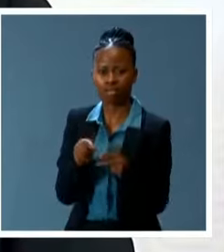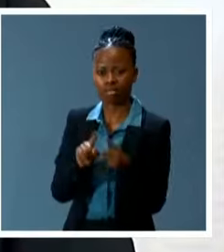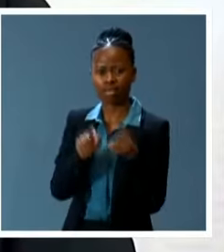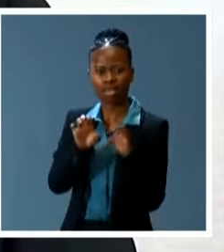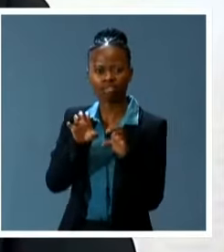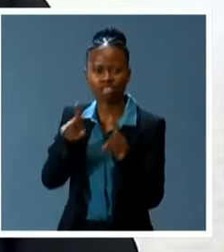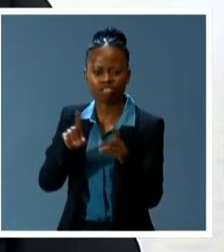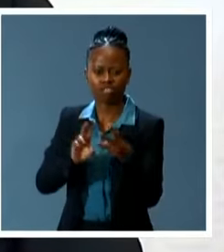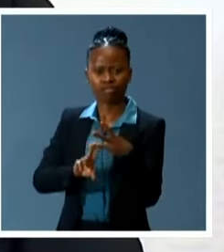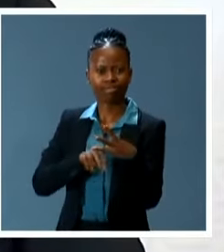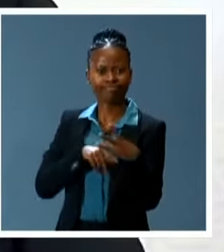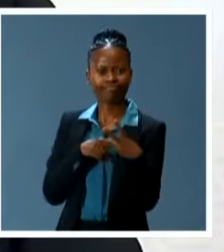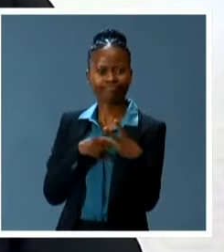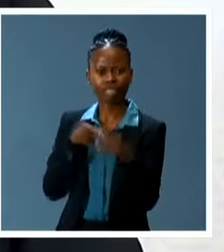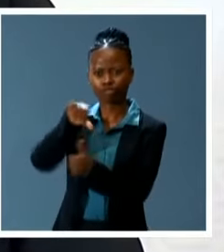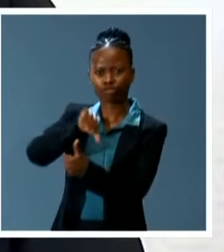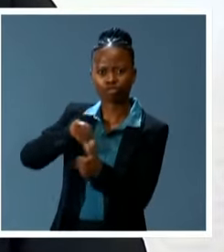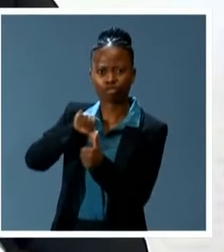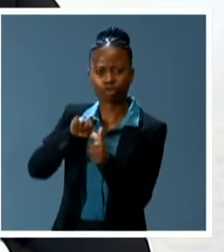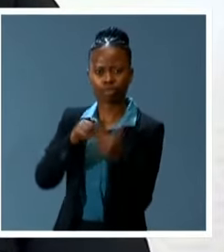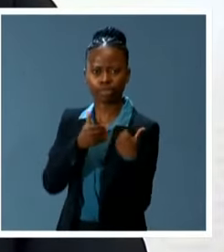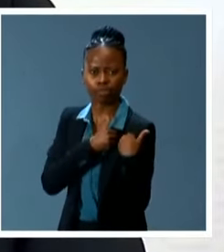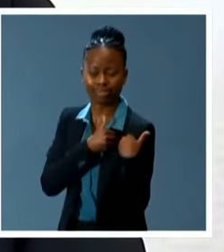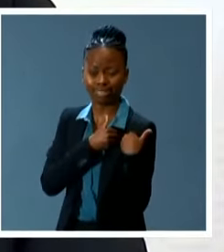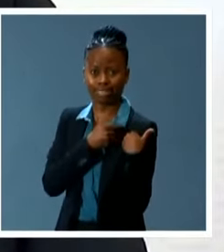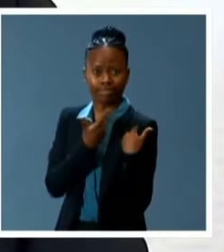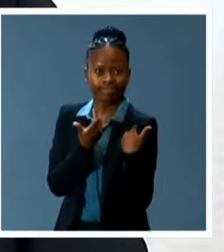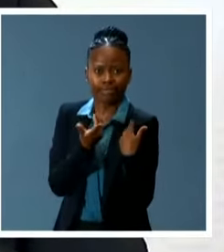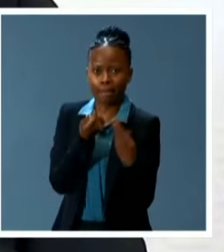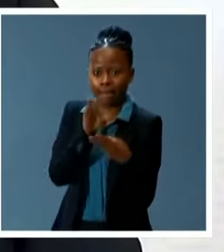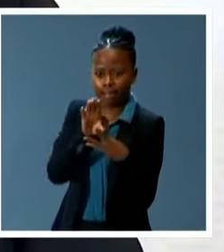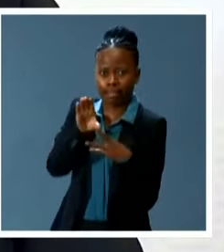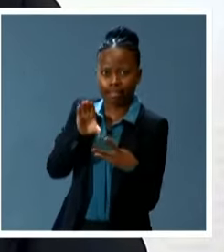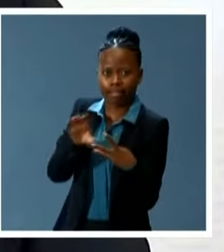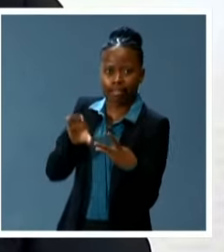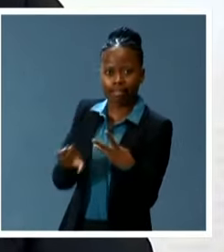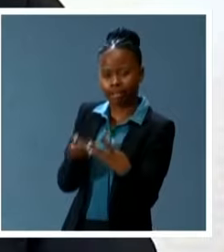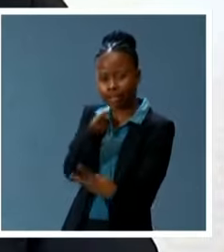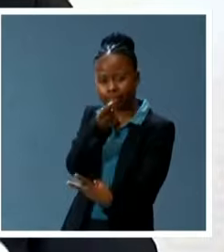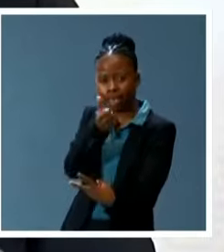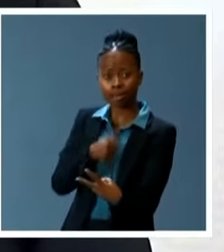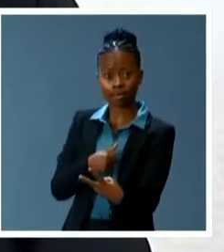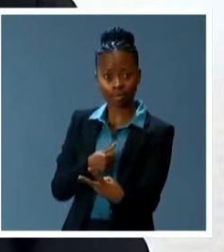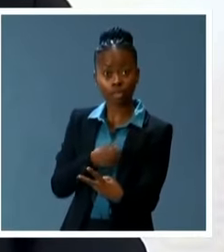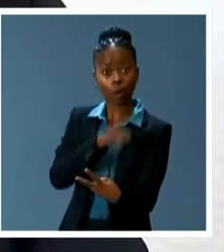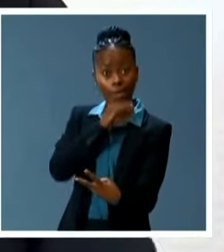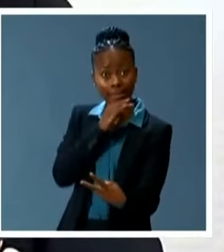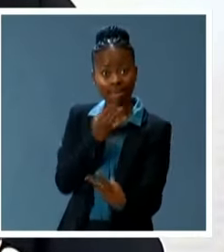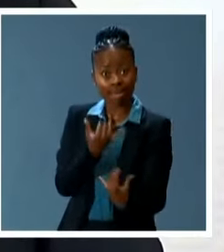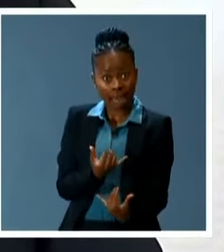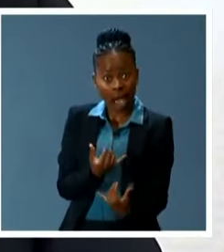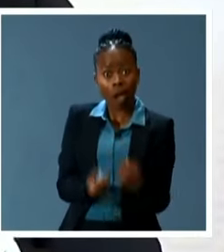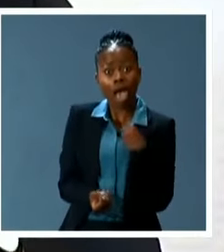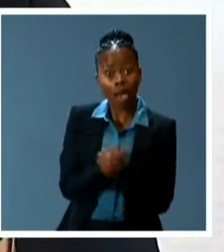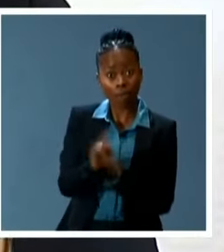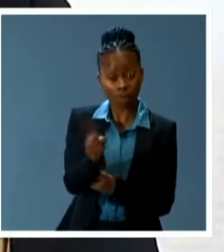social security. It is clear that countries must make an effort to invest more, to